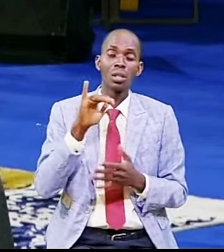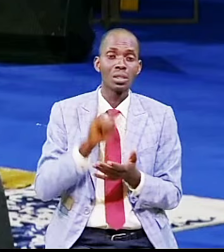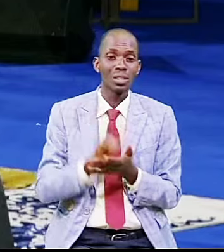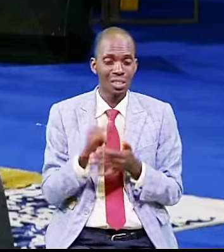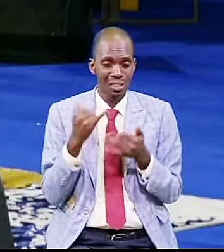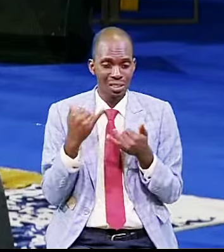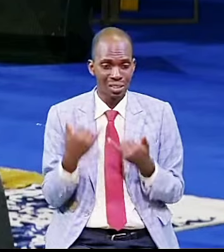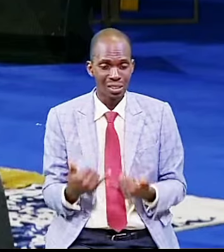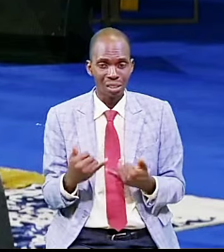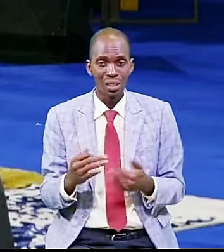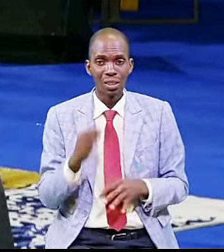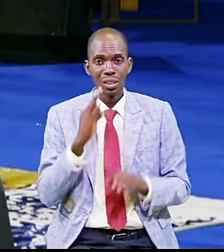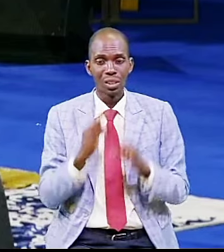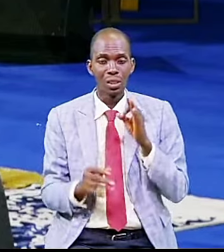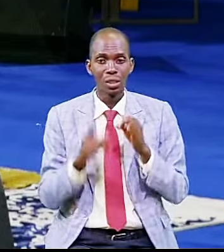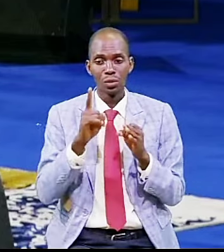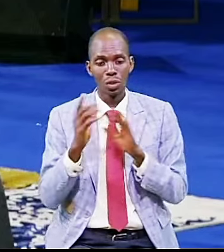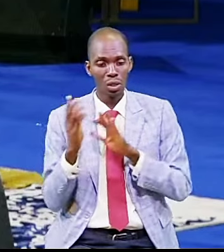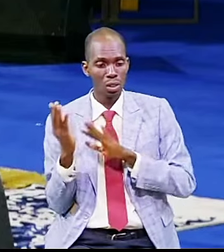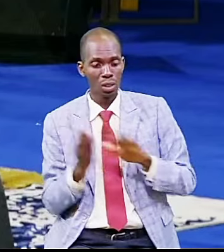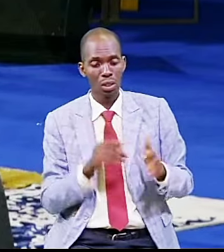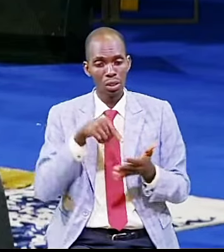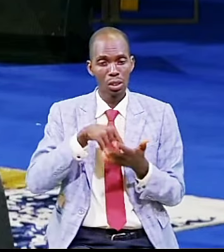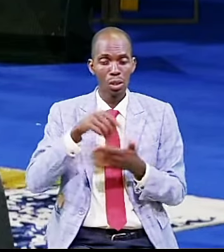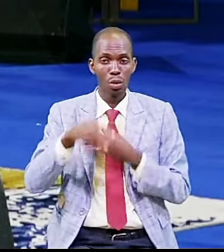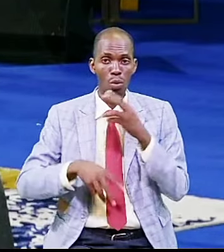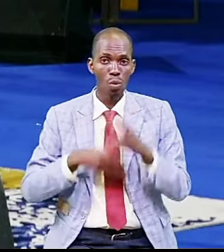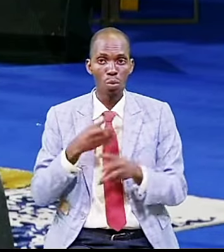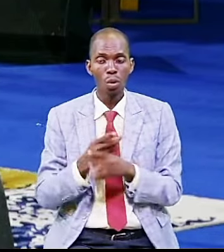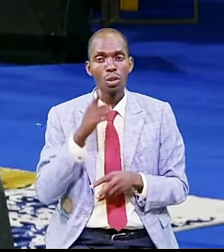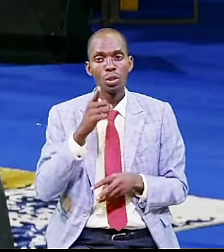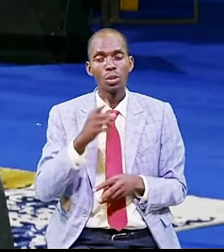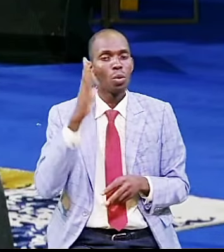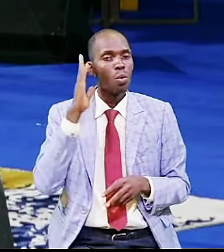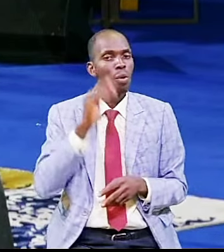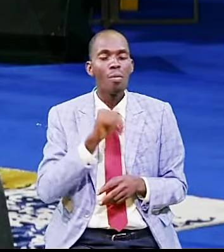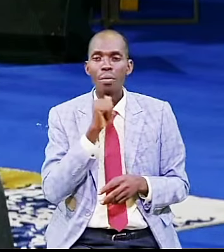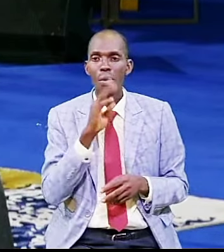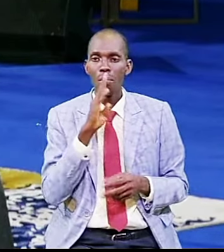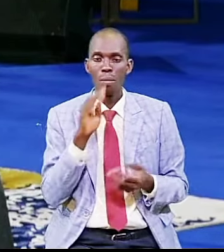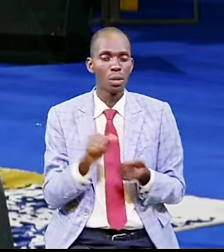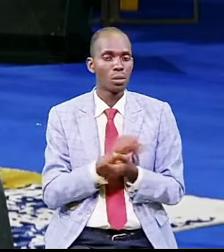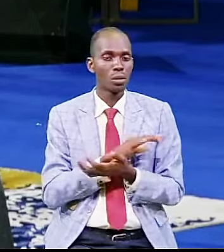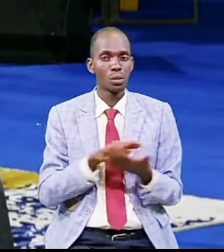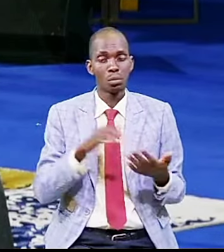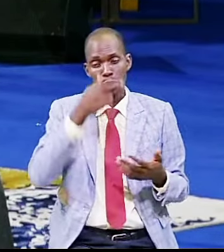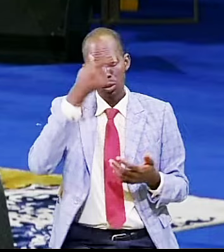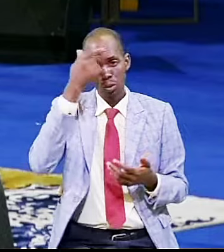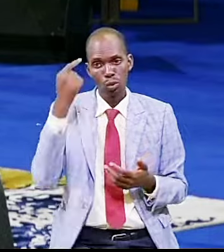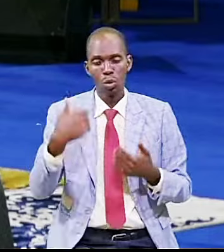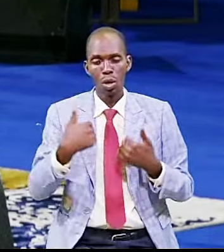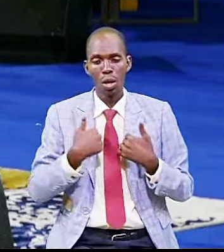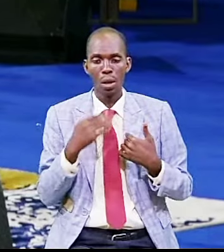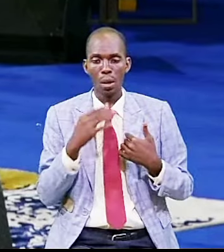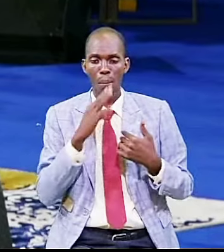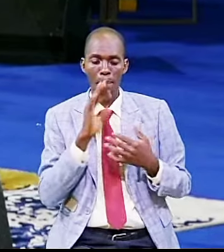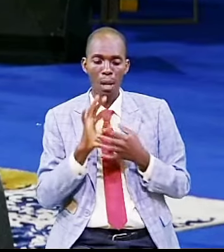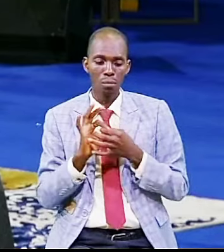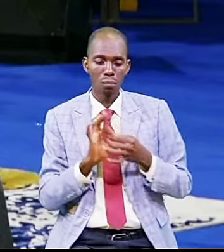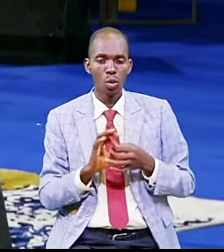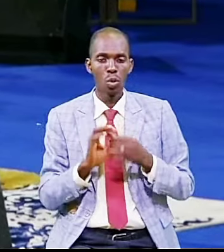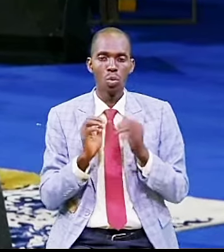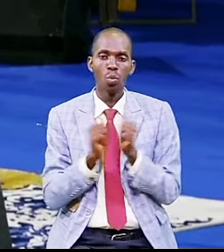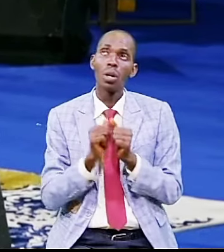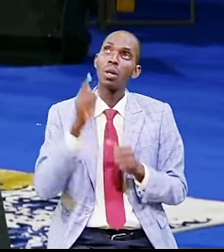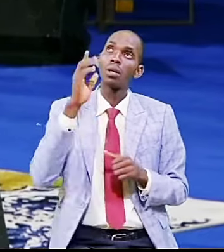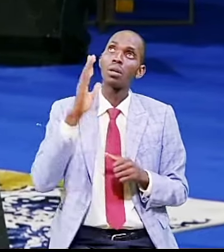this world, you will not perish, because you have been reconciled with God. The God of